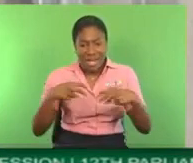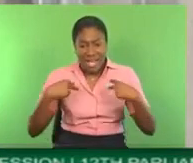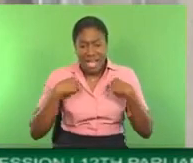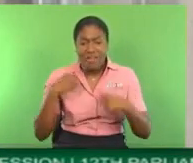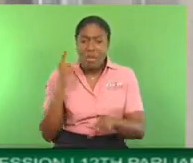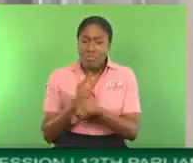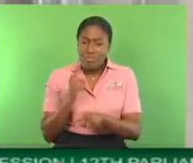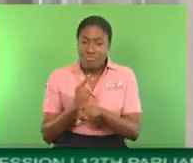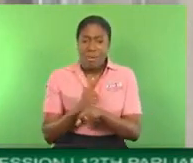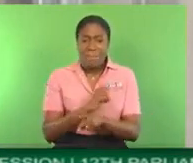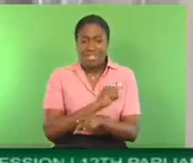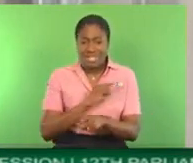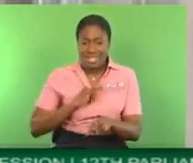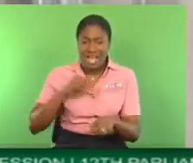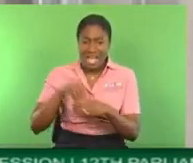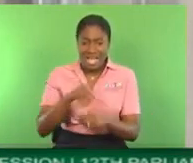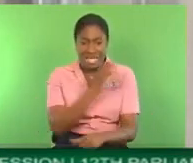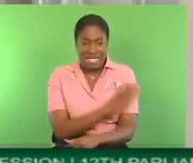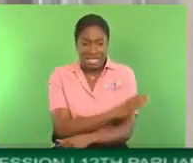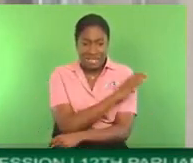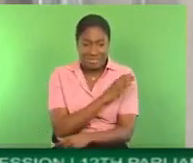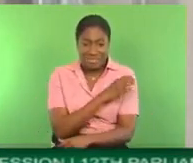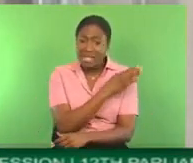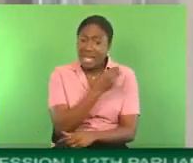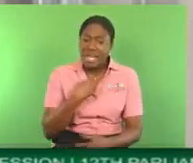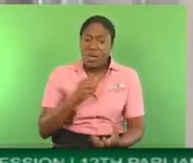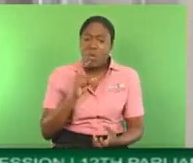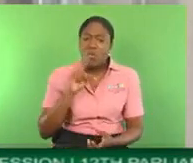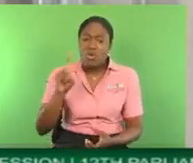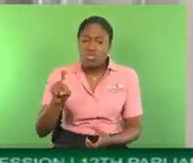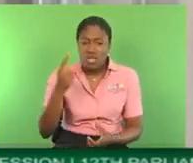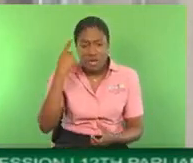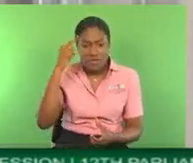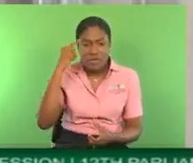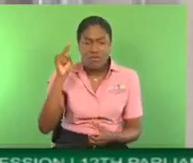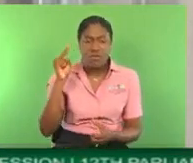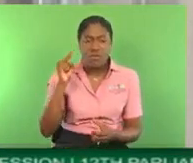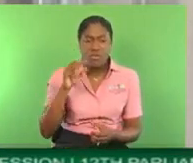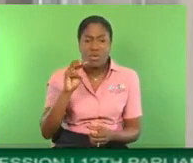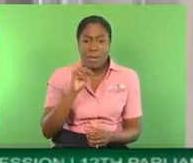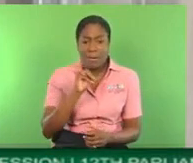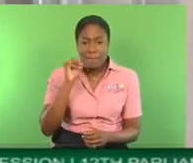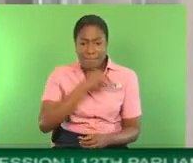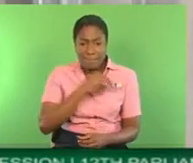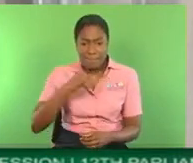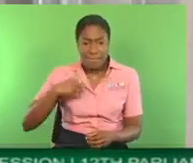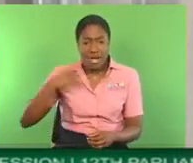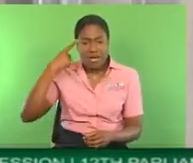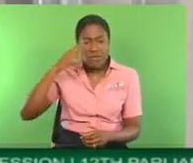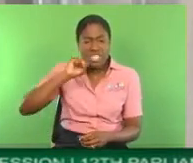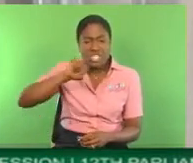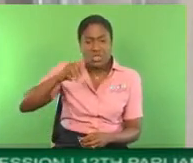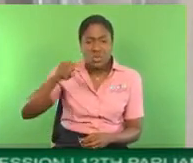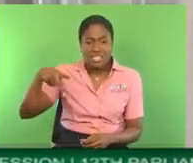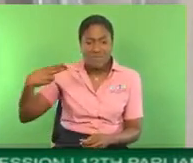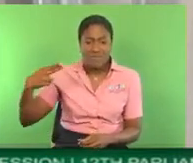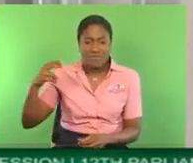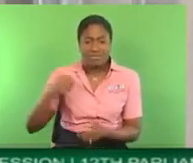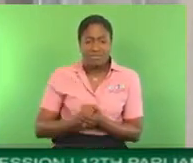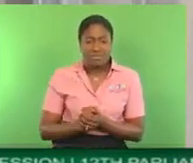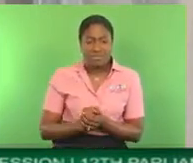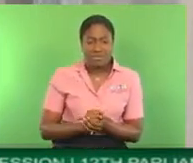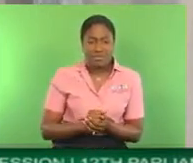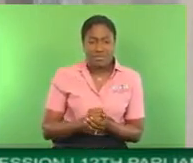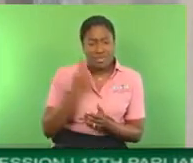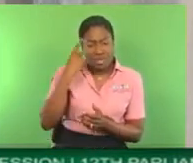staffing at our health facilities. And I have a question for the member for St. Joseph. In terms of the Chemistry, Food and Drug